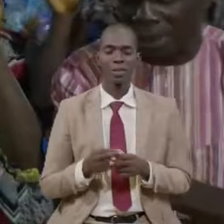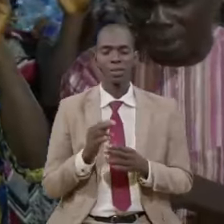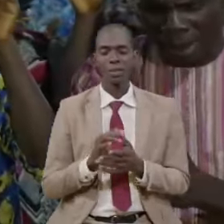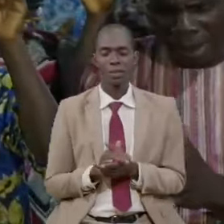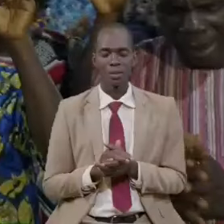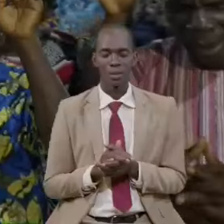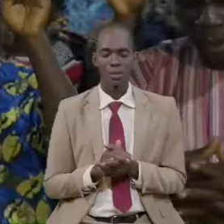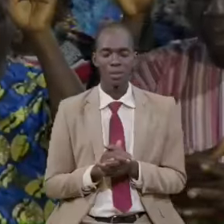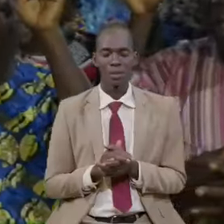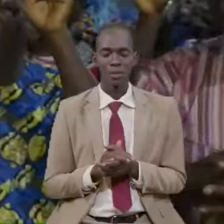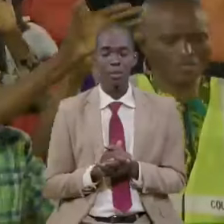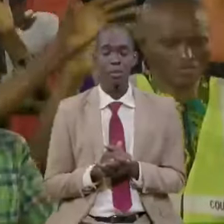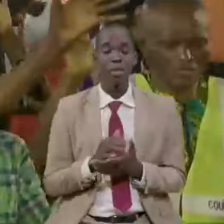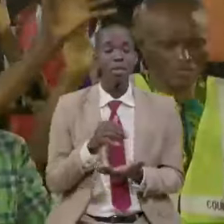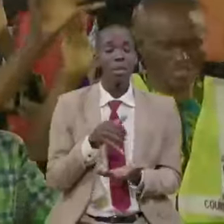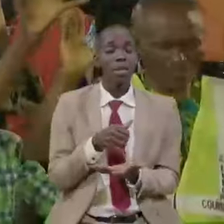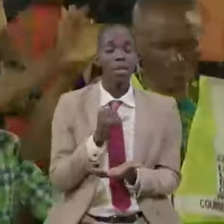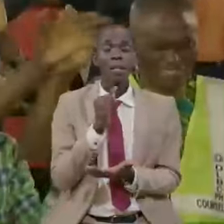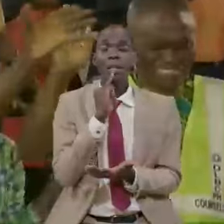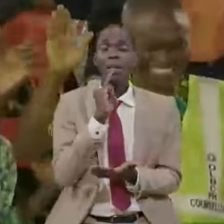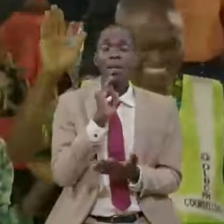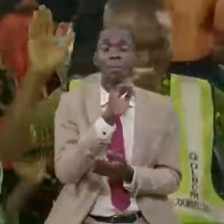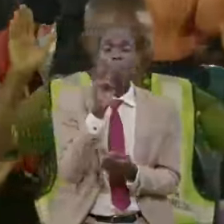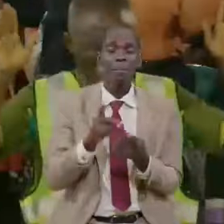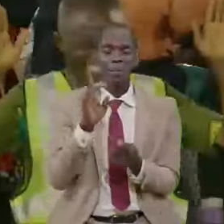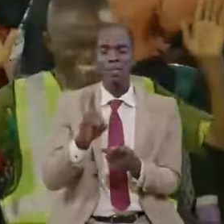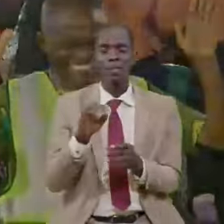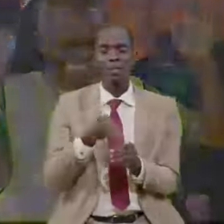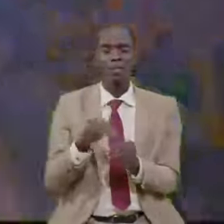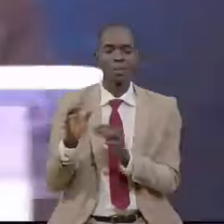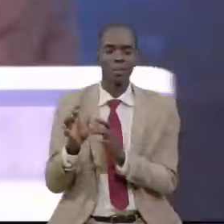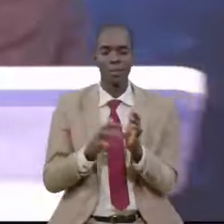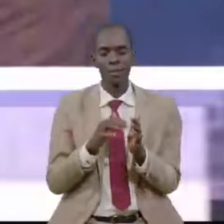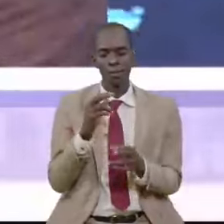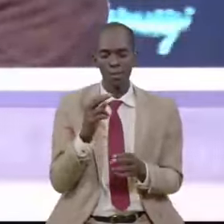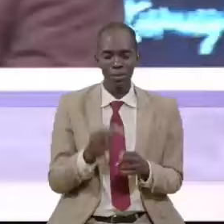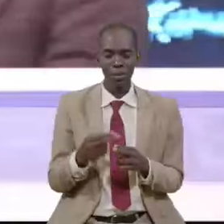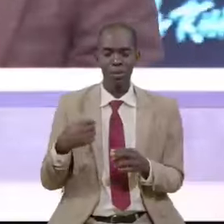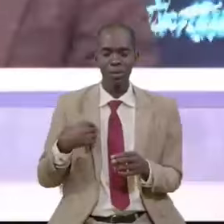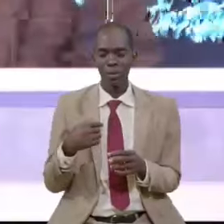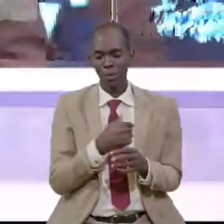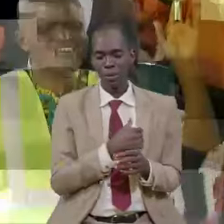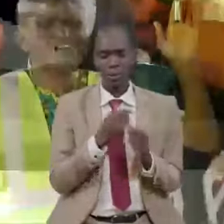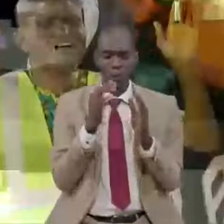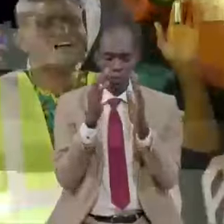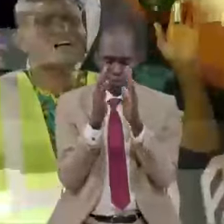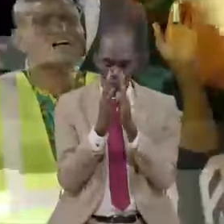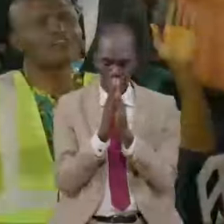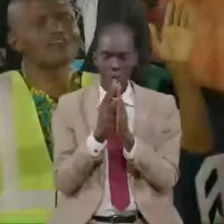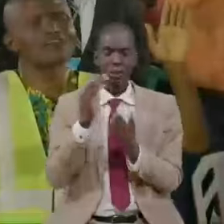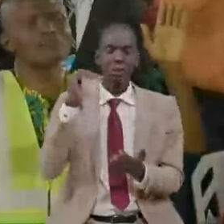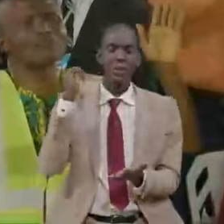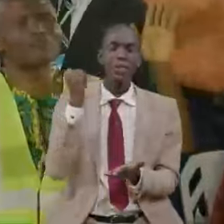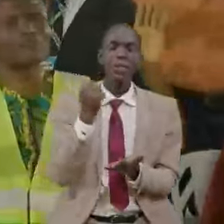It is done. In Jesus' name we pray.